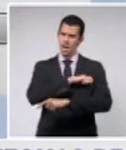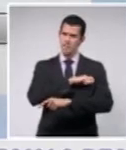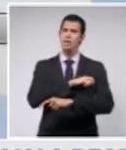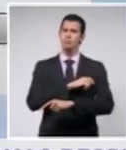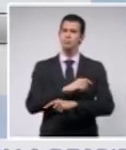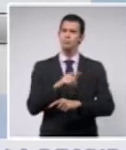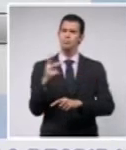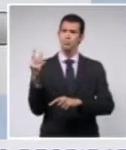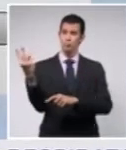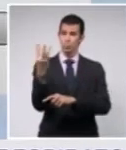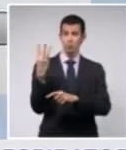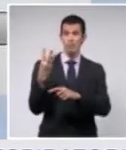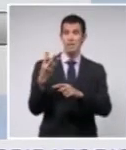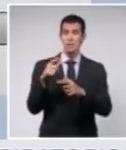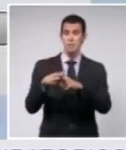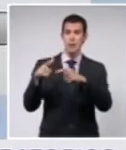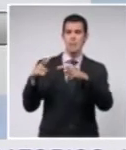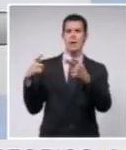Meanwhile,